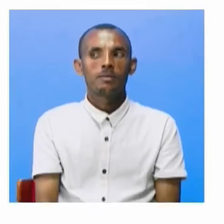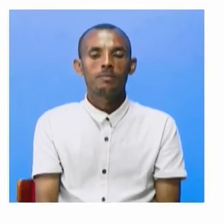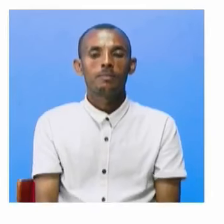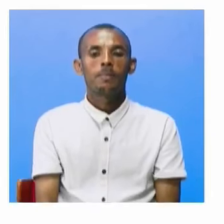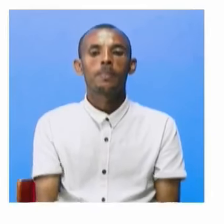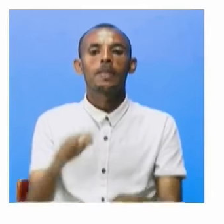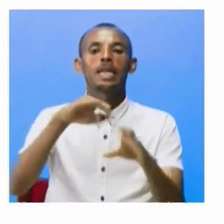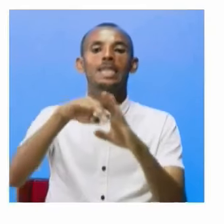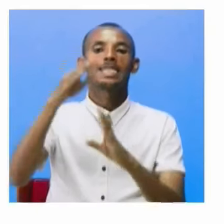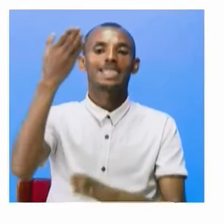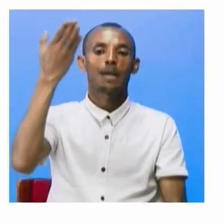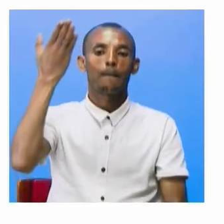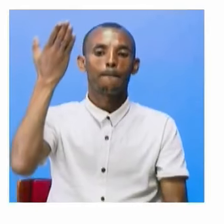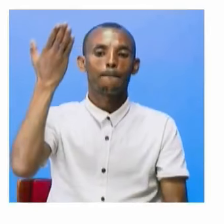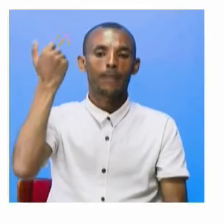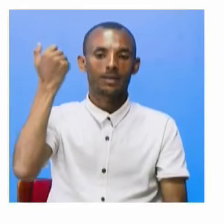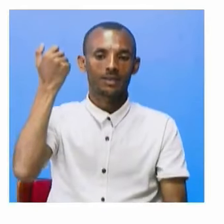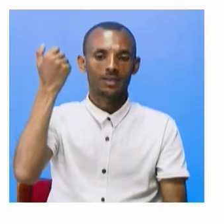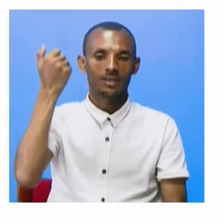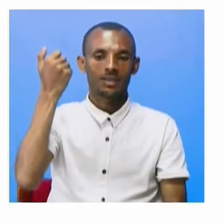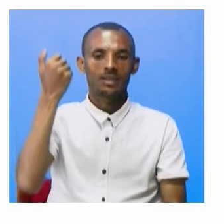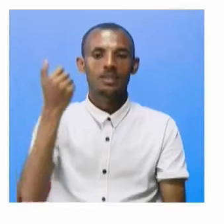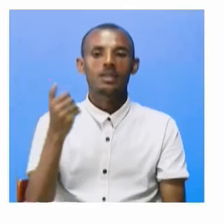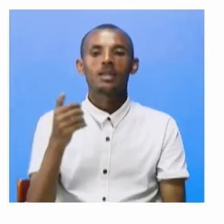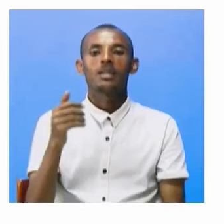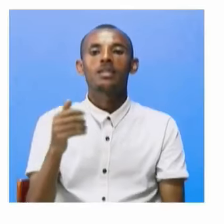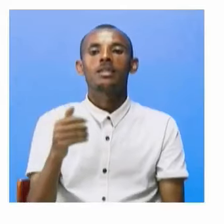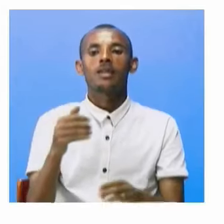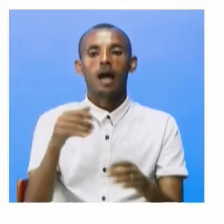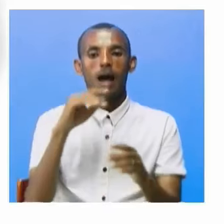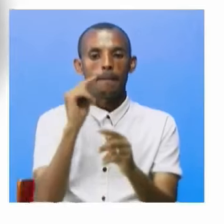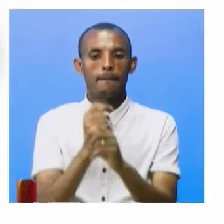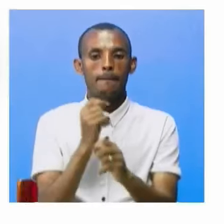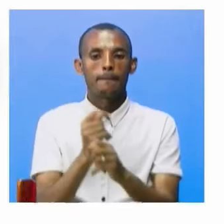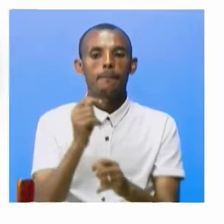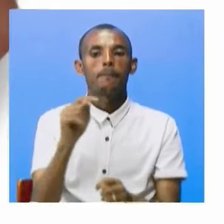in the past, happened in the past,